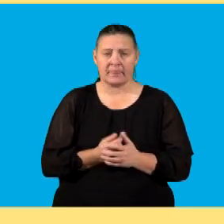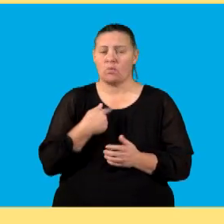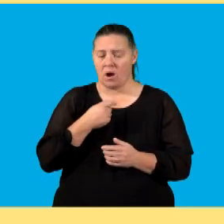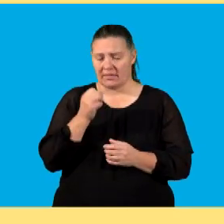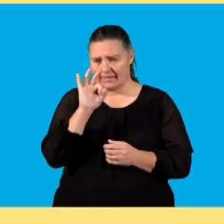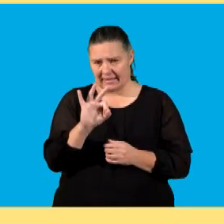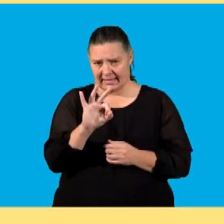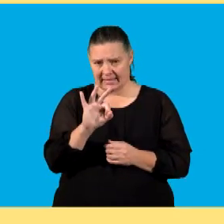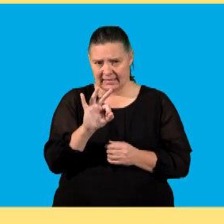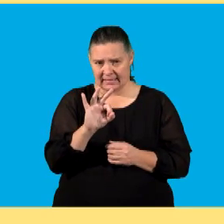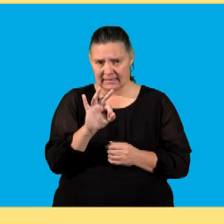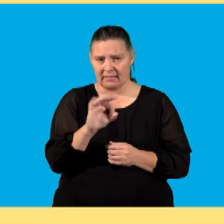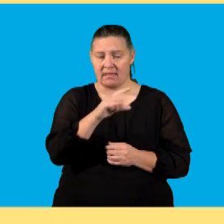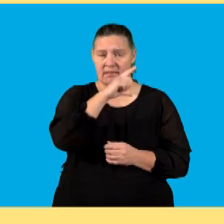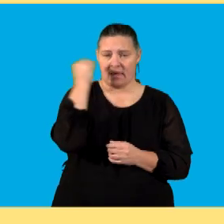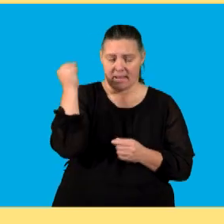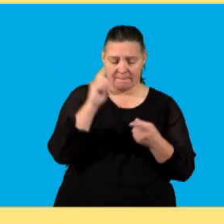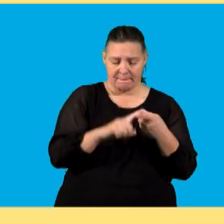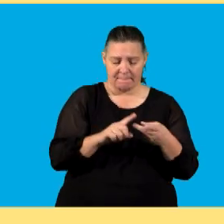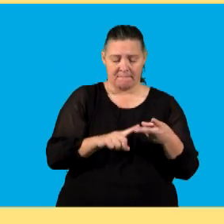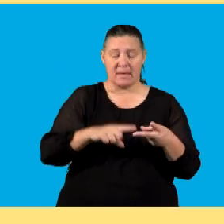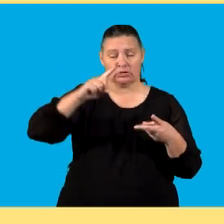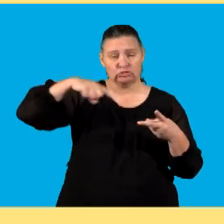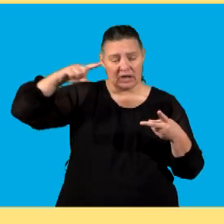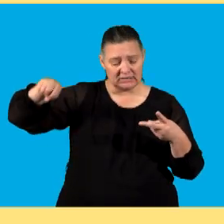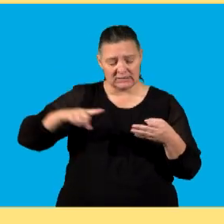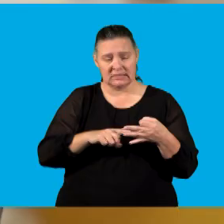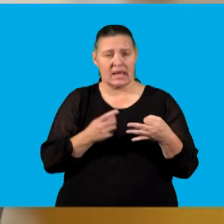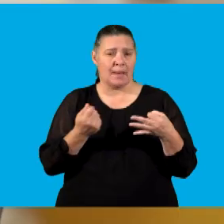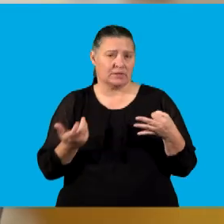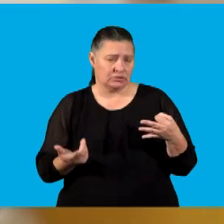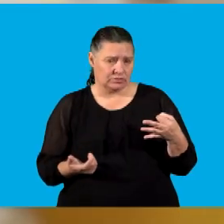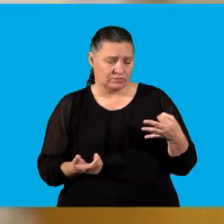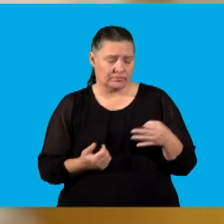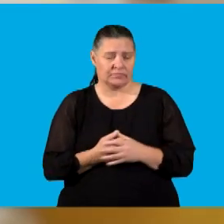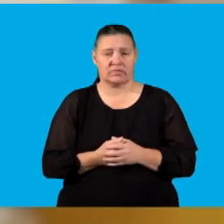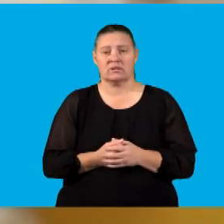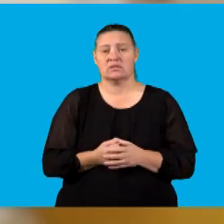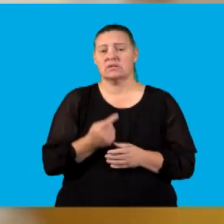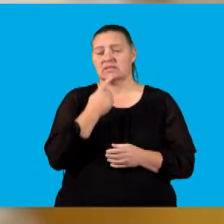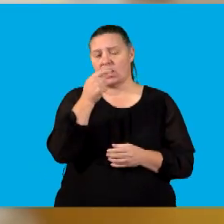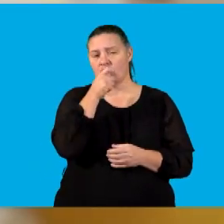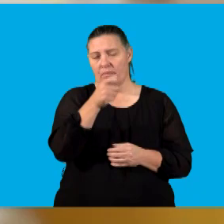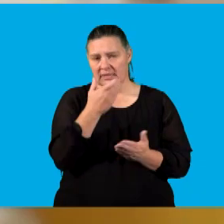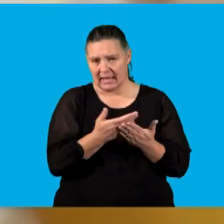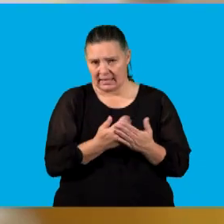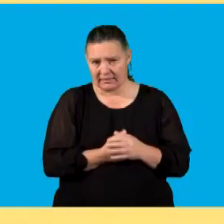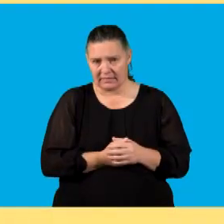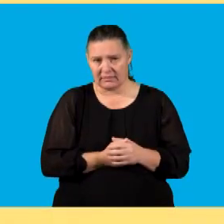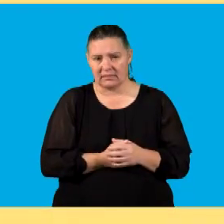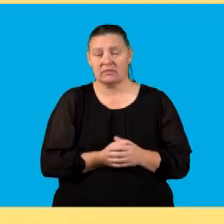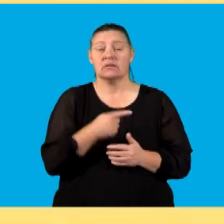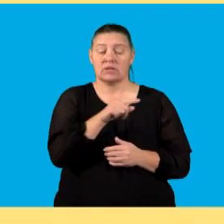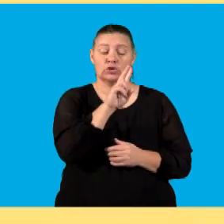three things when we comment: name, trend, figures. Let's see if we can comment here. You can see